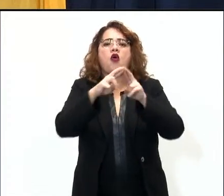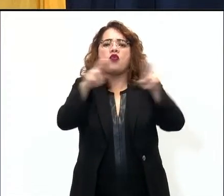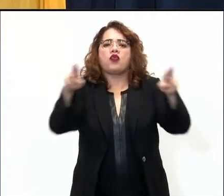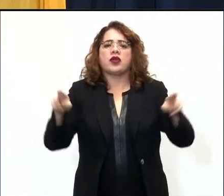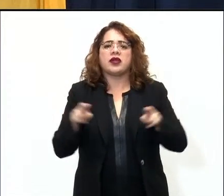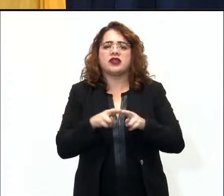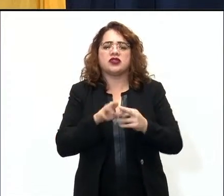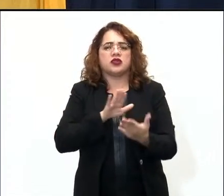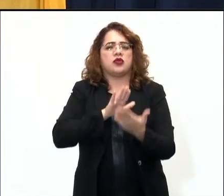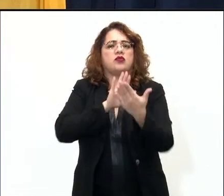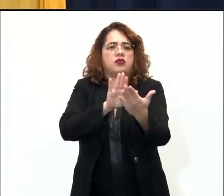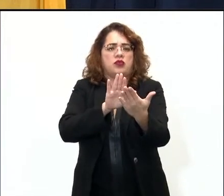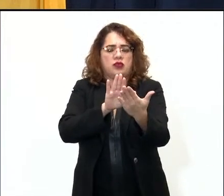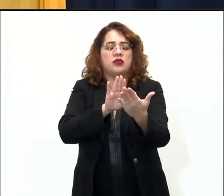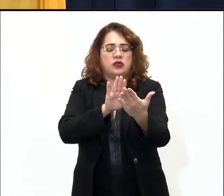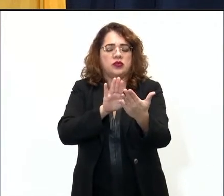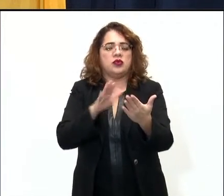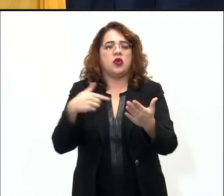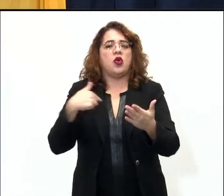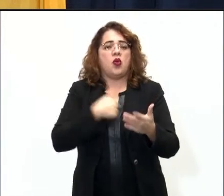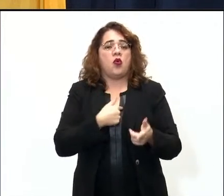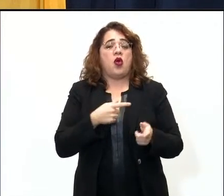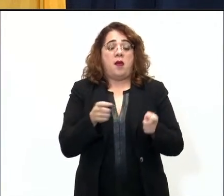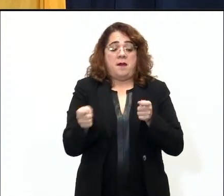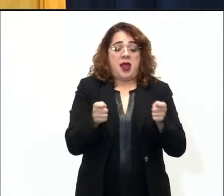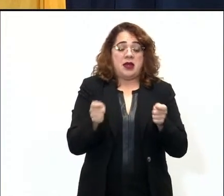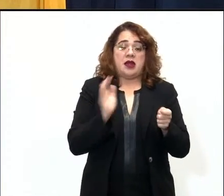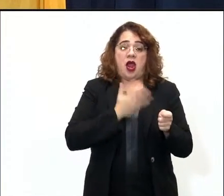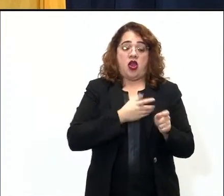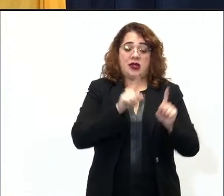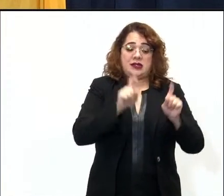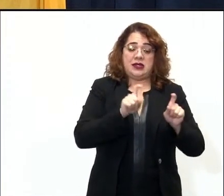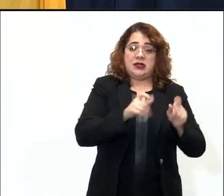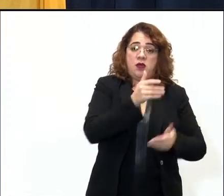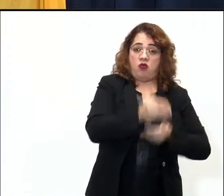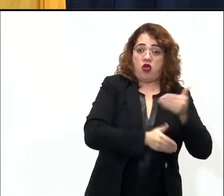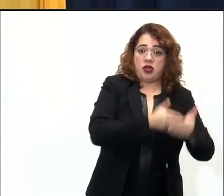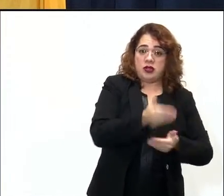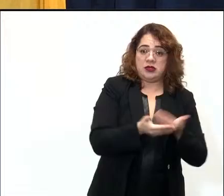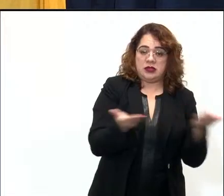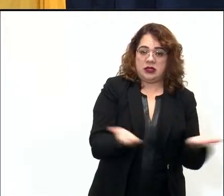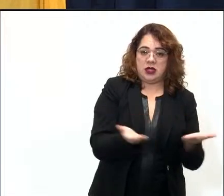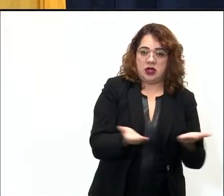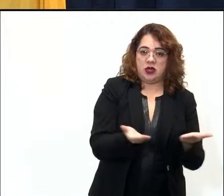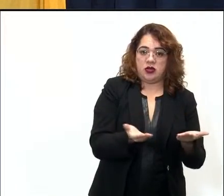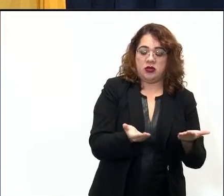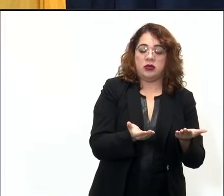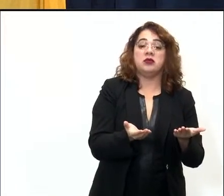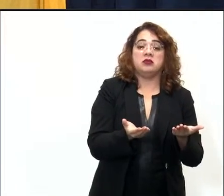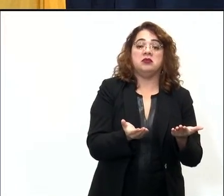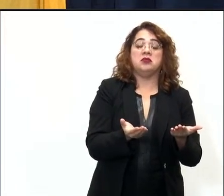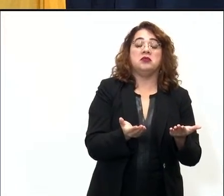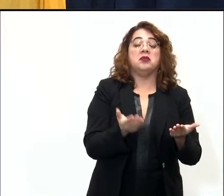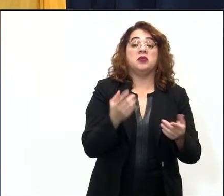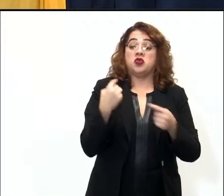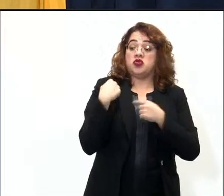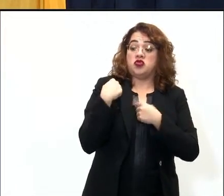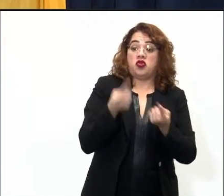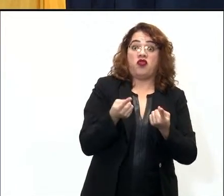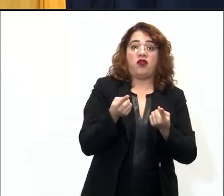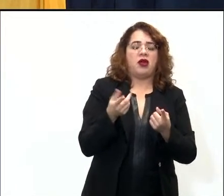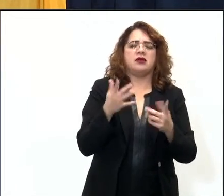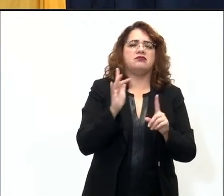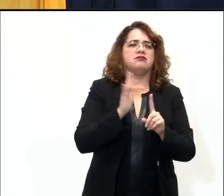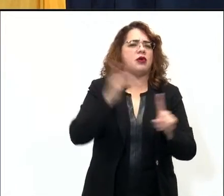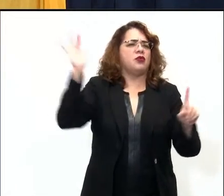own vaccination process, just like we're managing our own testing process. So we in Long Beach manage our testing operation, which I think for the most part is